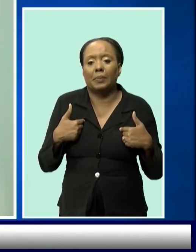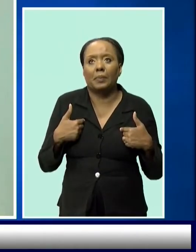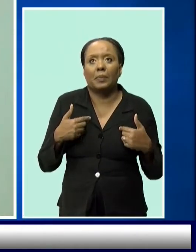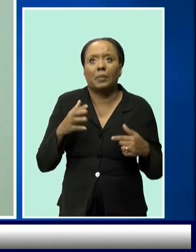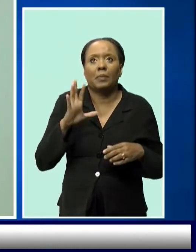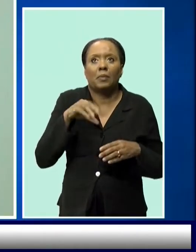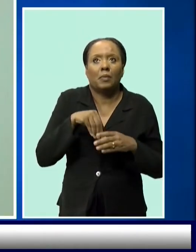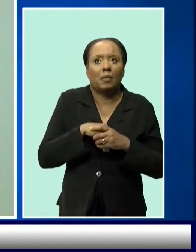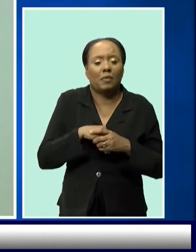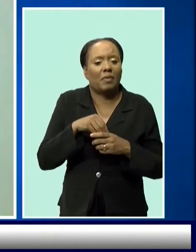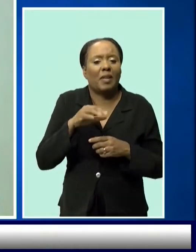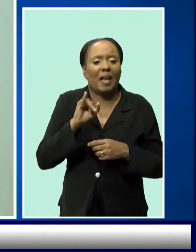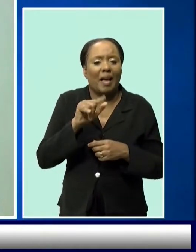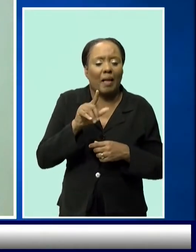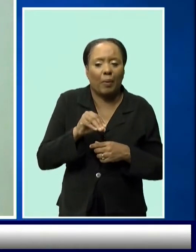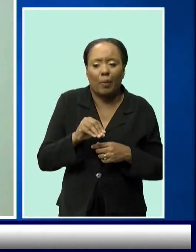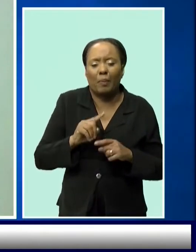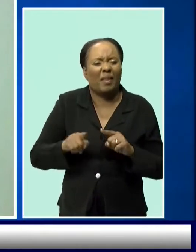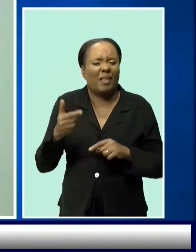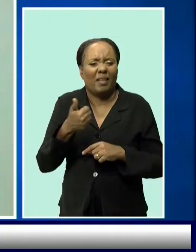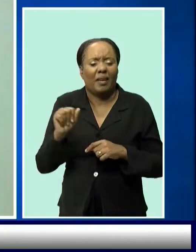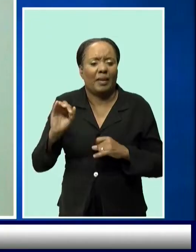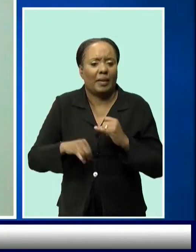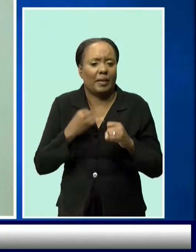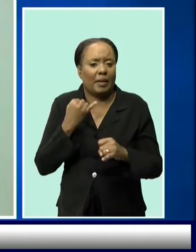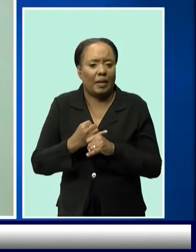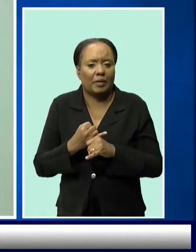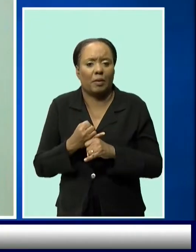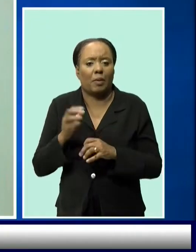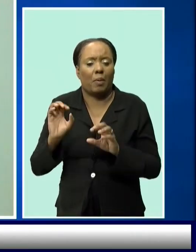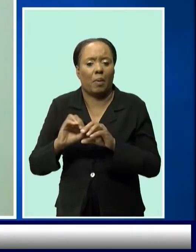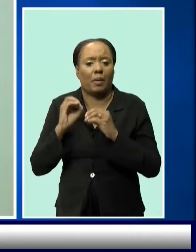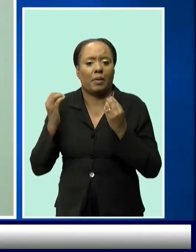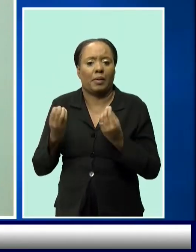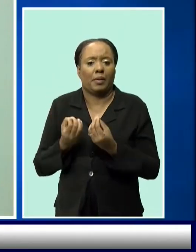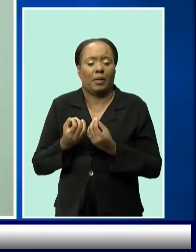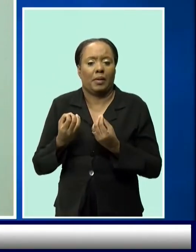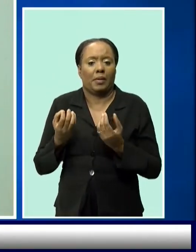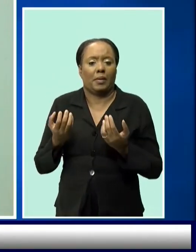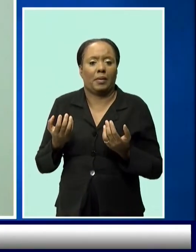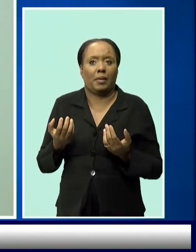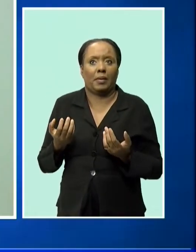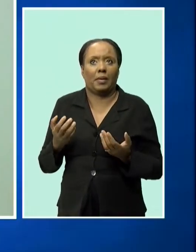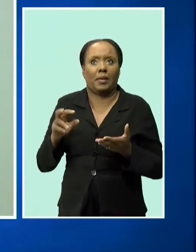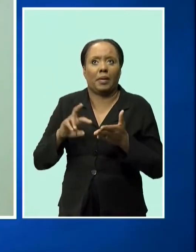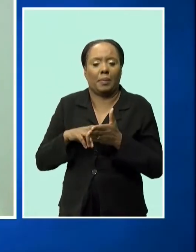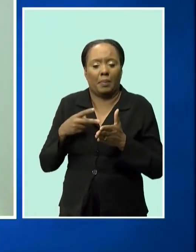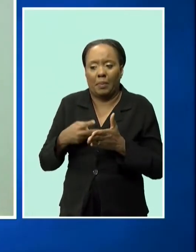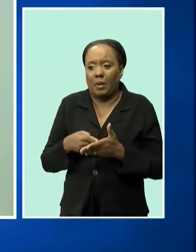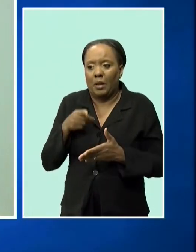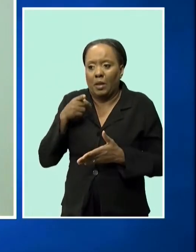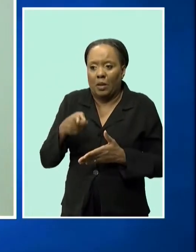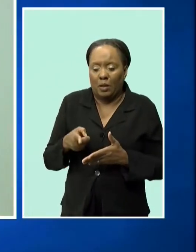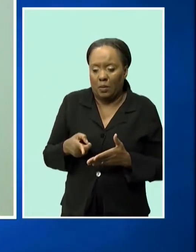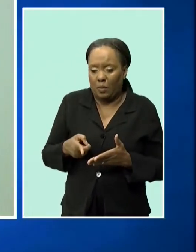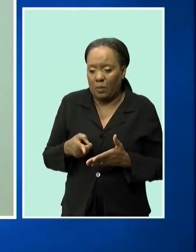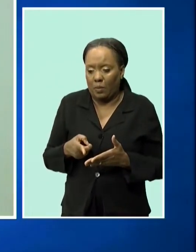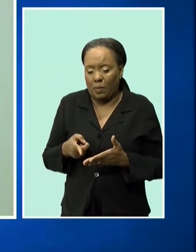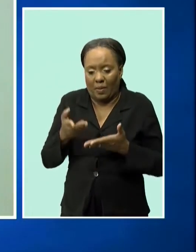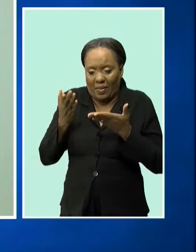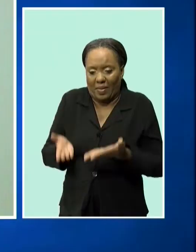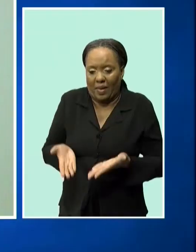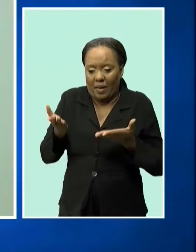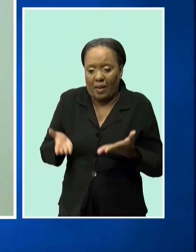just in the ILO, but any international organization, really means that you're in the engine room of the organization,